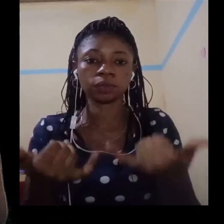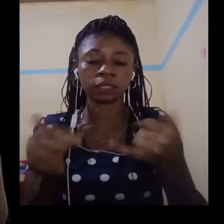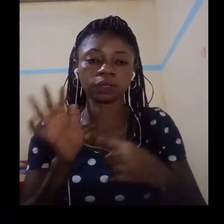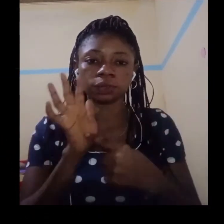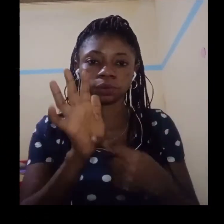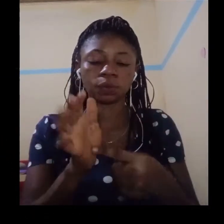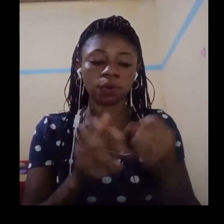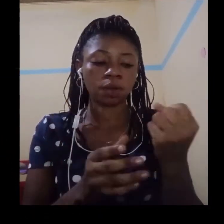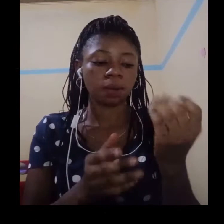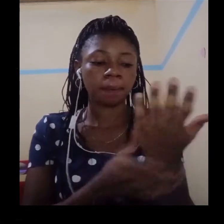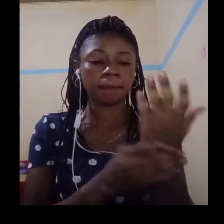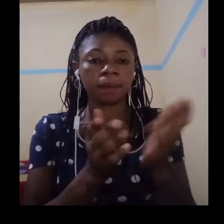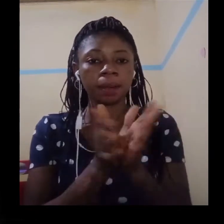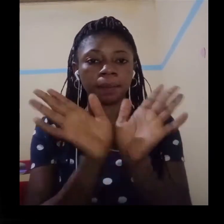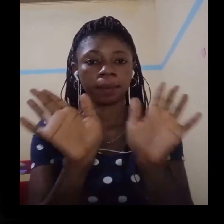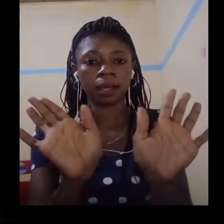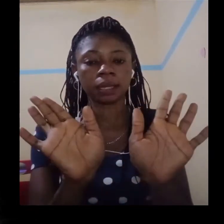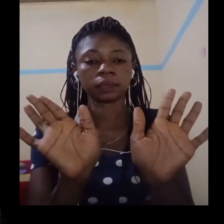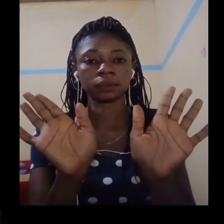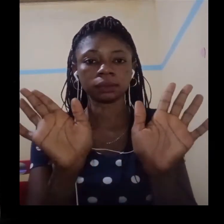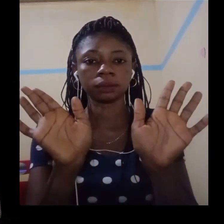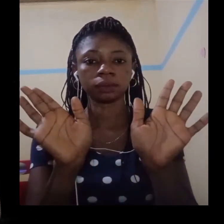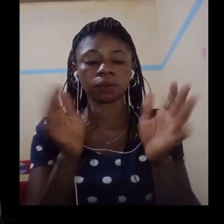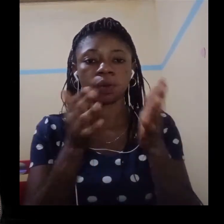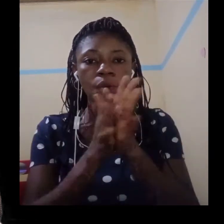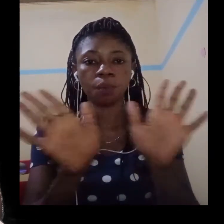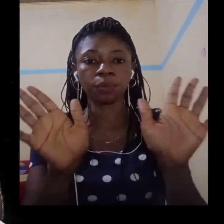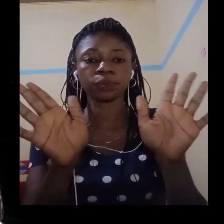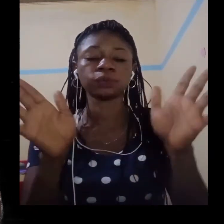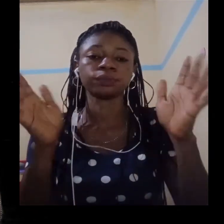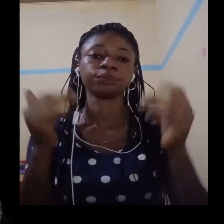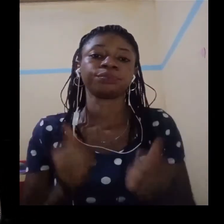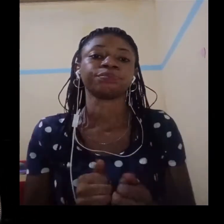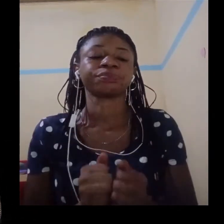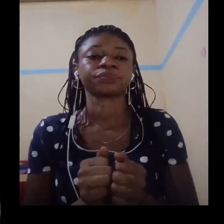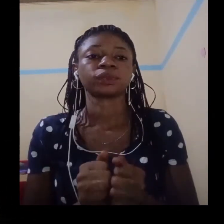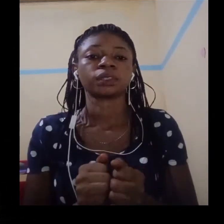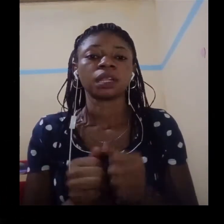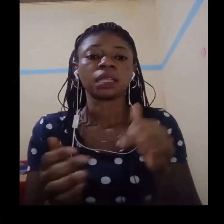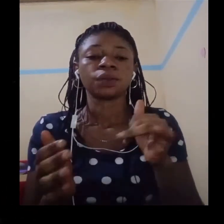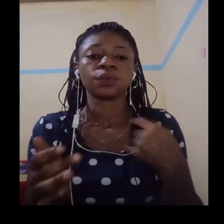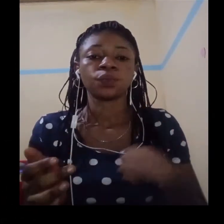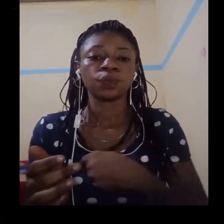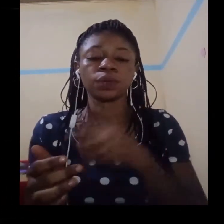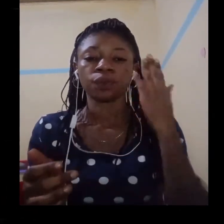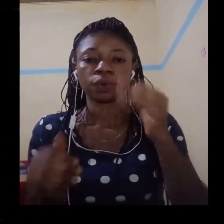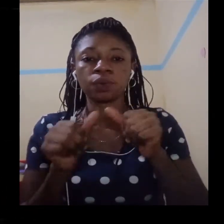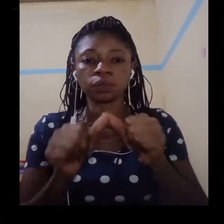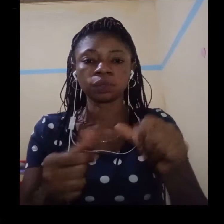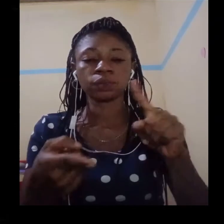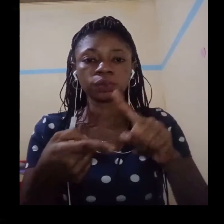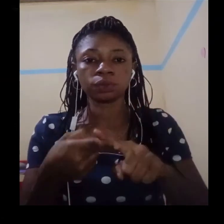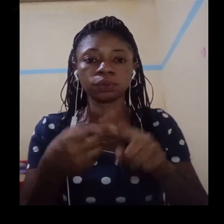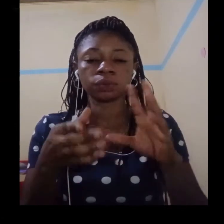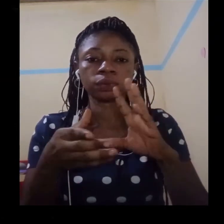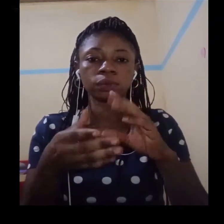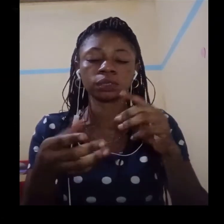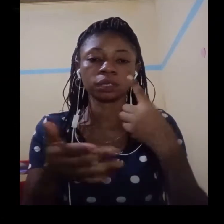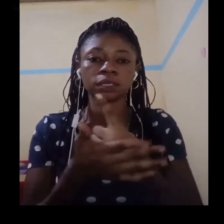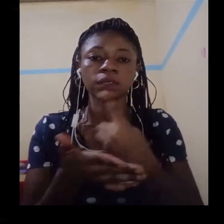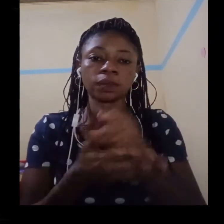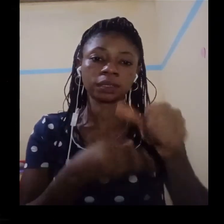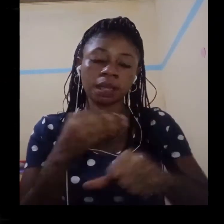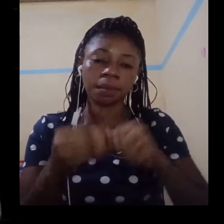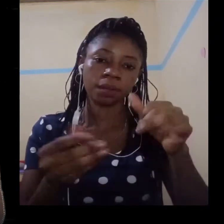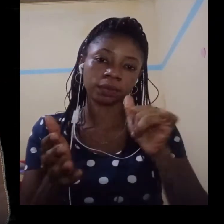storytelling skills, looking at the hand shapes, the movement, and other features of sign language in the next week. And